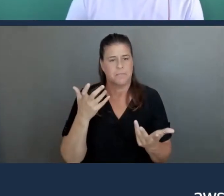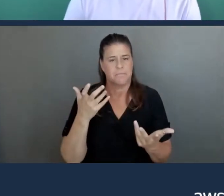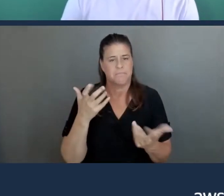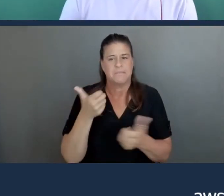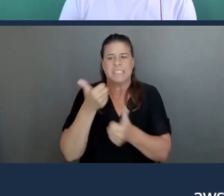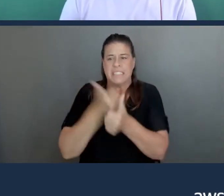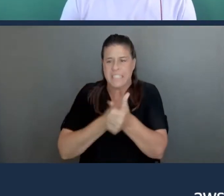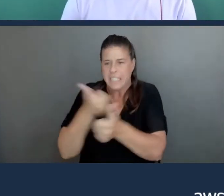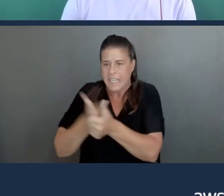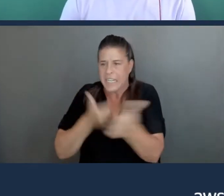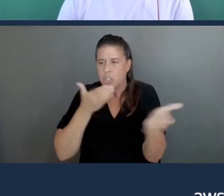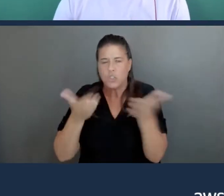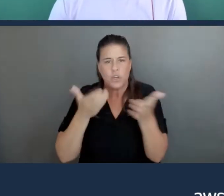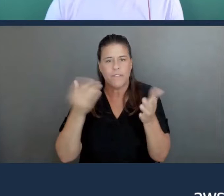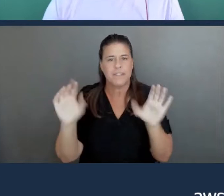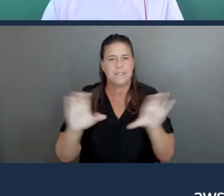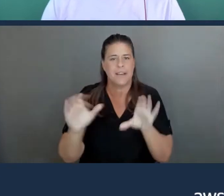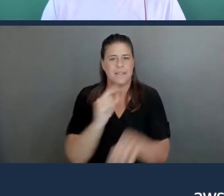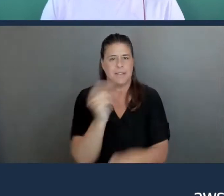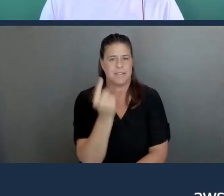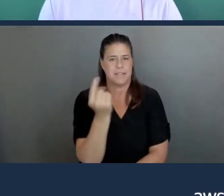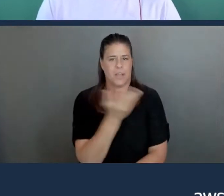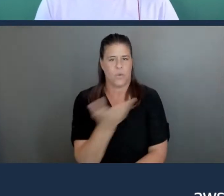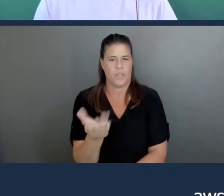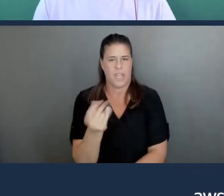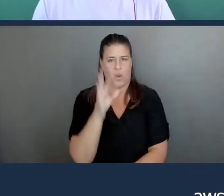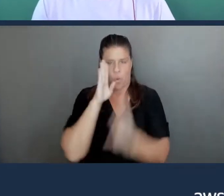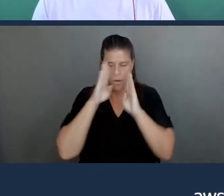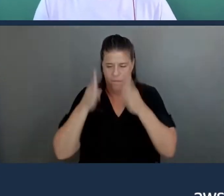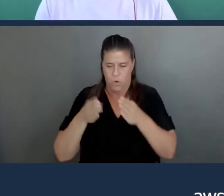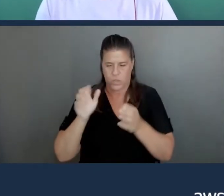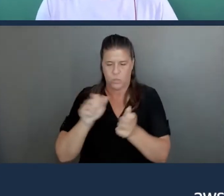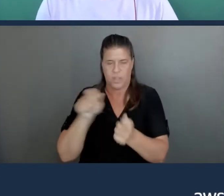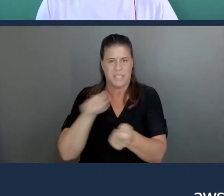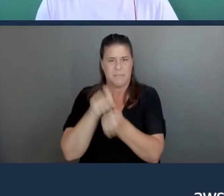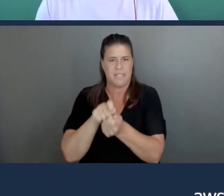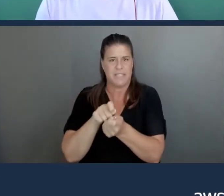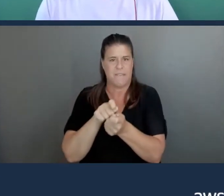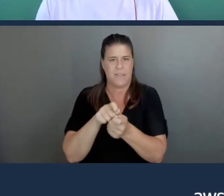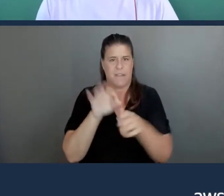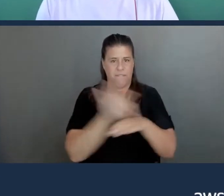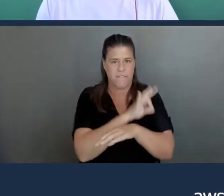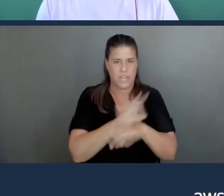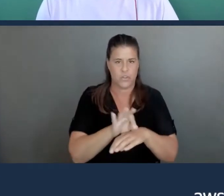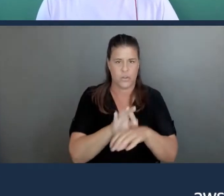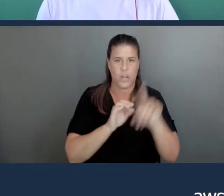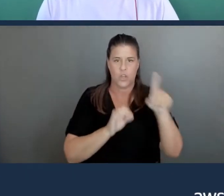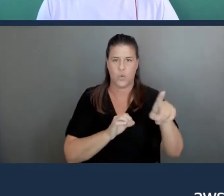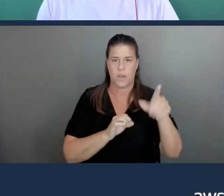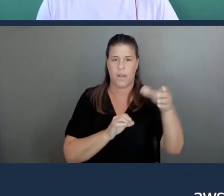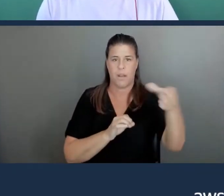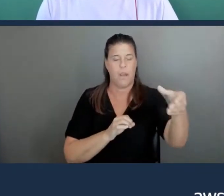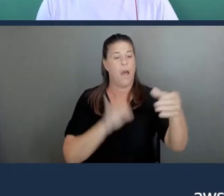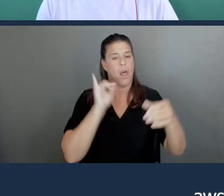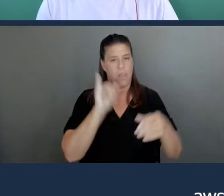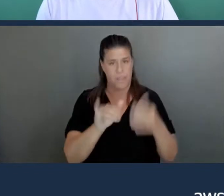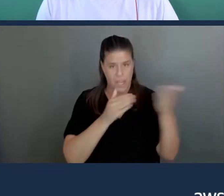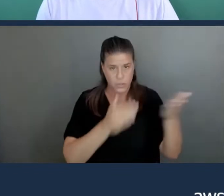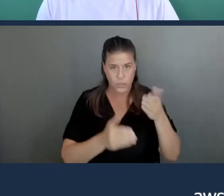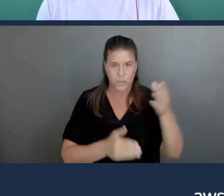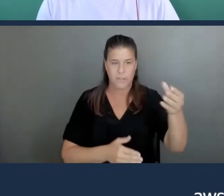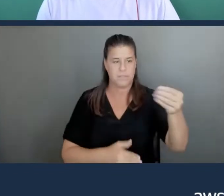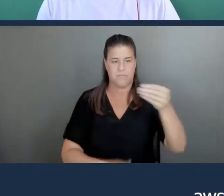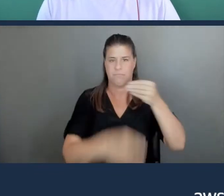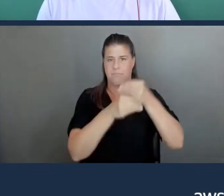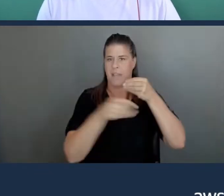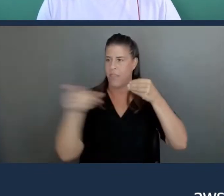each service does a single thing, or it's focused to a specific subset of features, and you can combine them and to